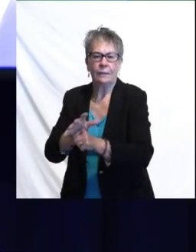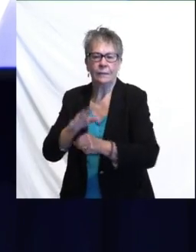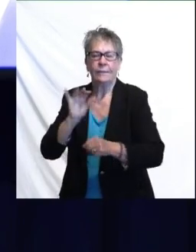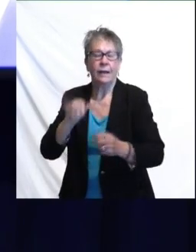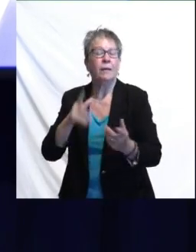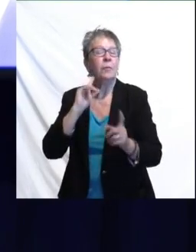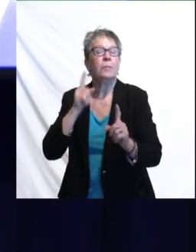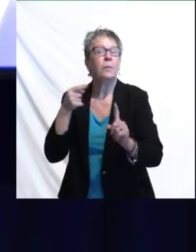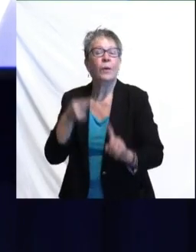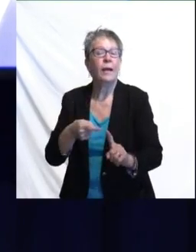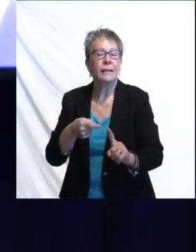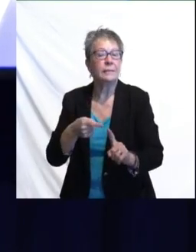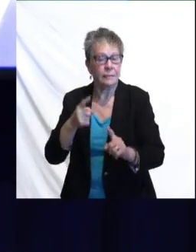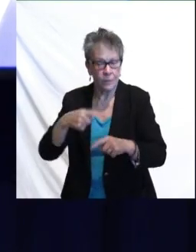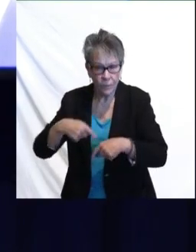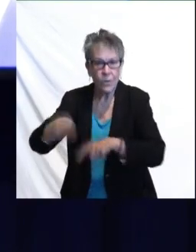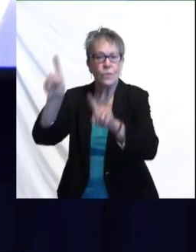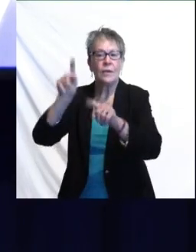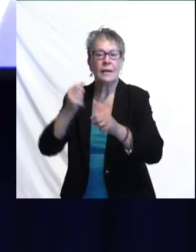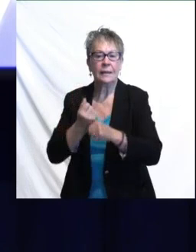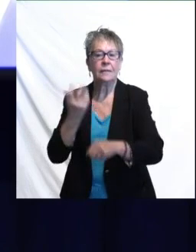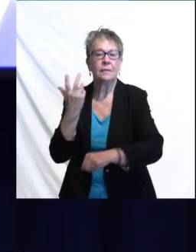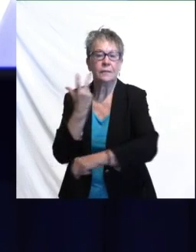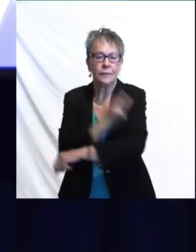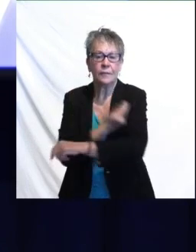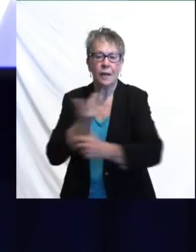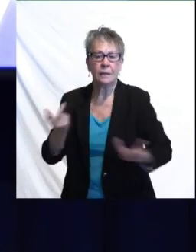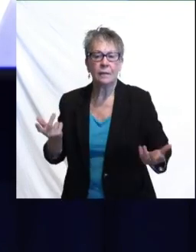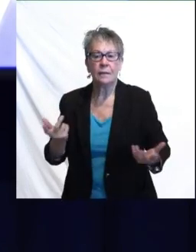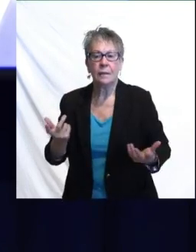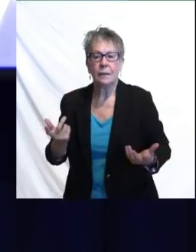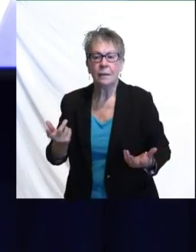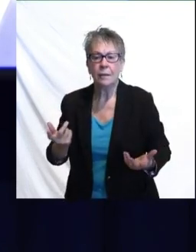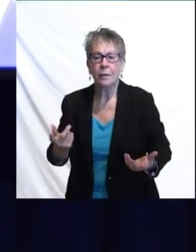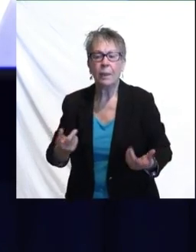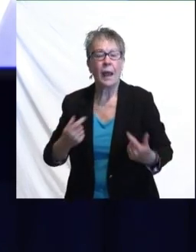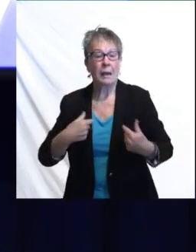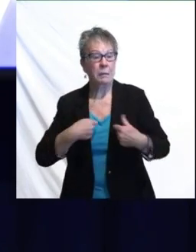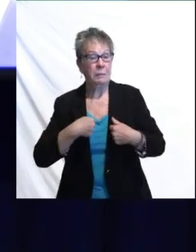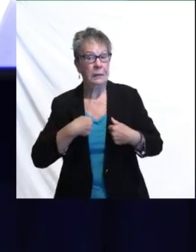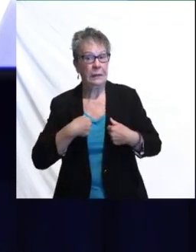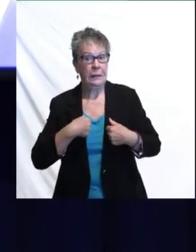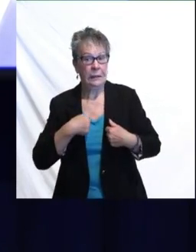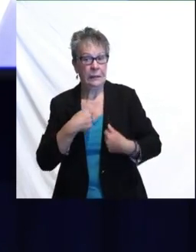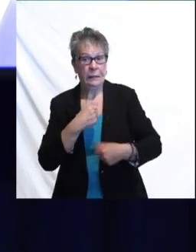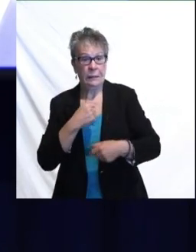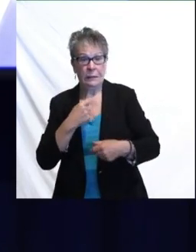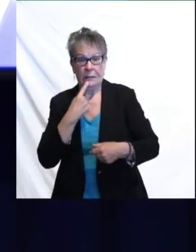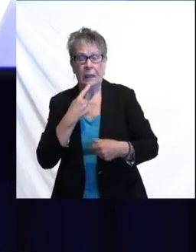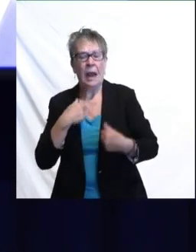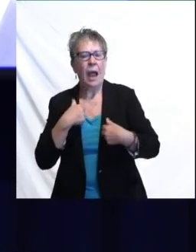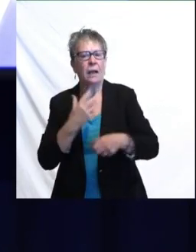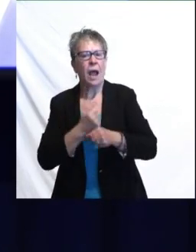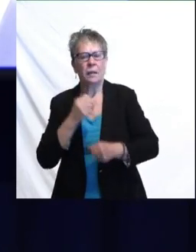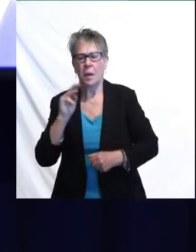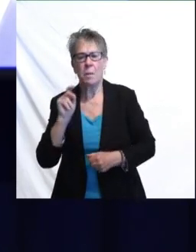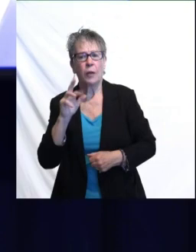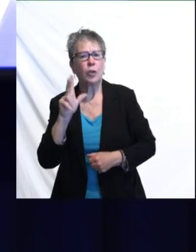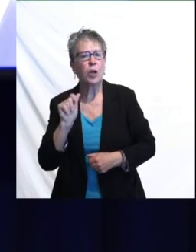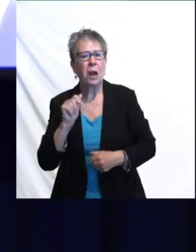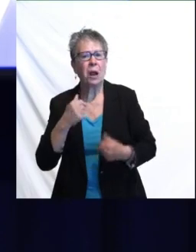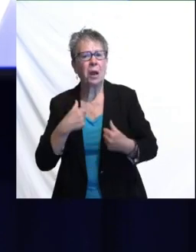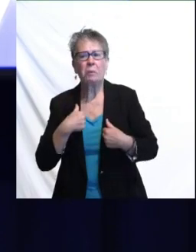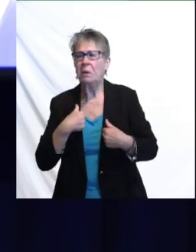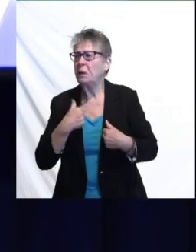Governor. Pat, which one did you get? I got the Moderna. Moderna, and do you have any after effects? I didn't. Other than a sore arm, I did not have any